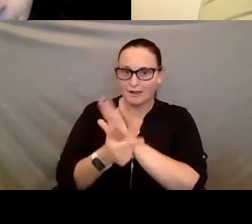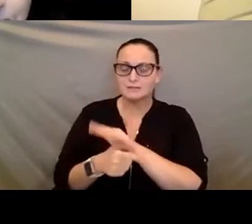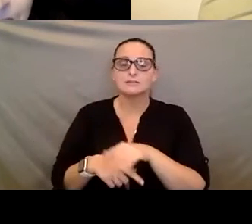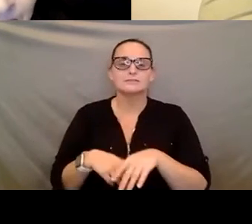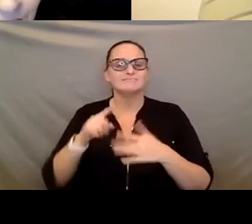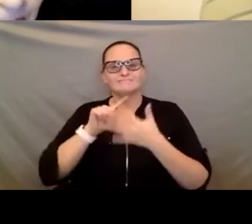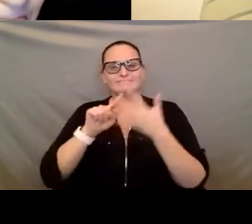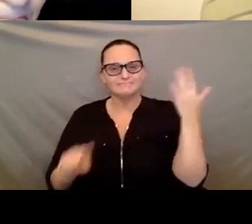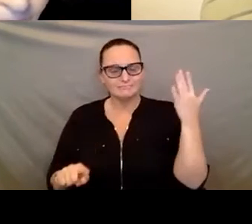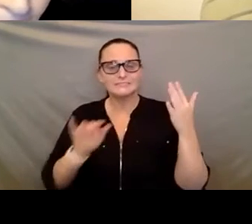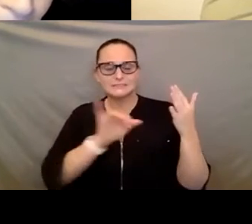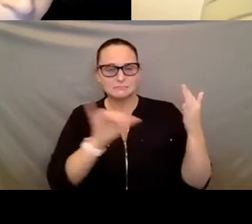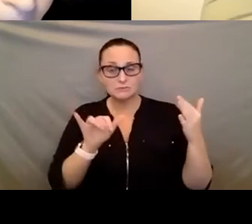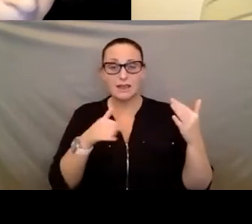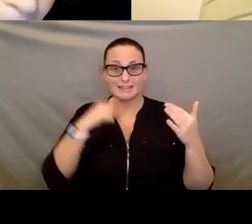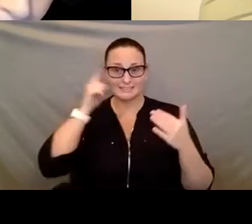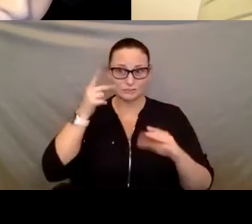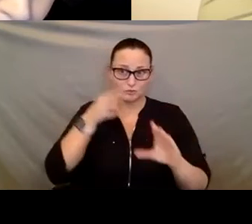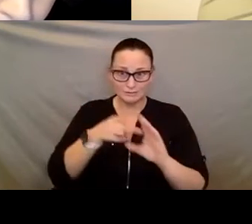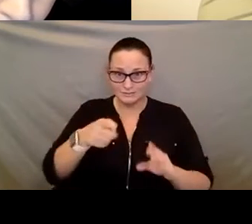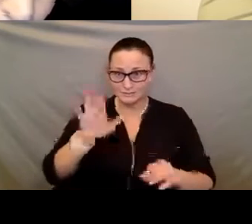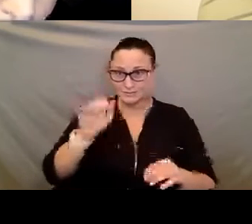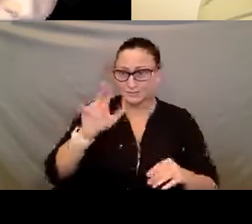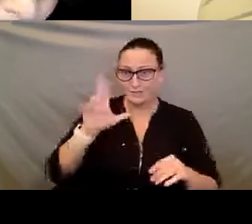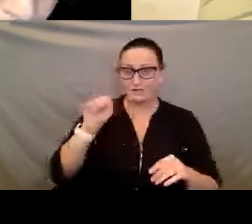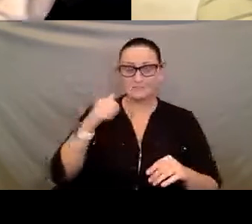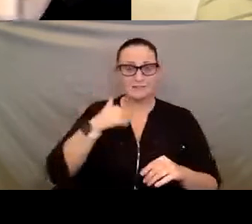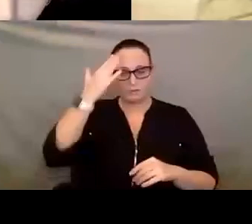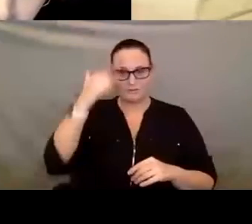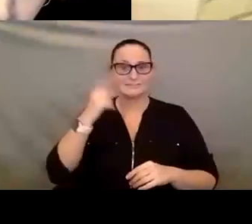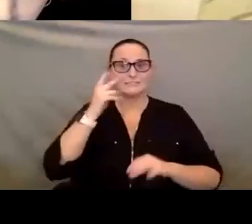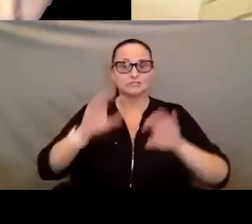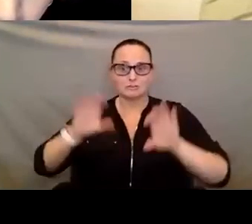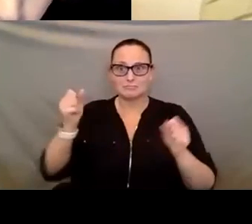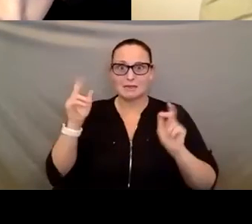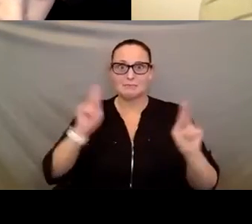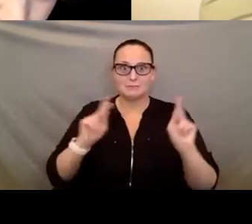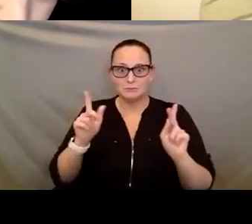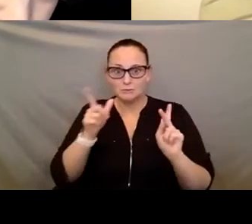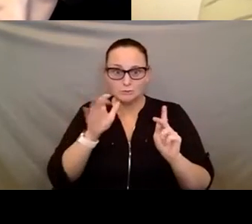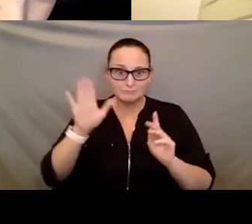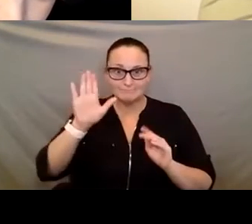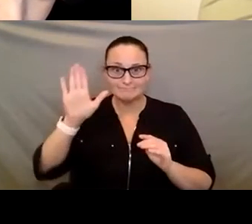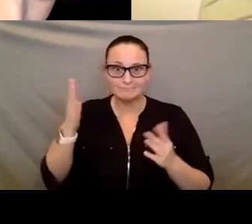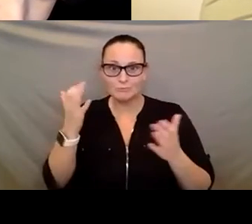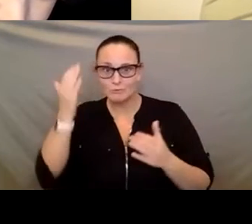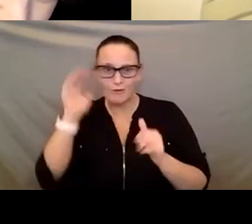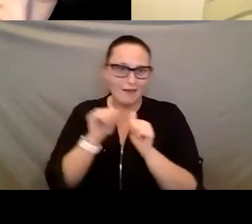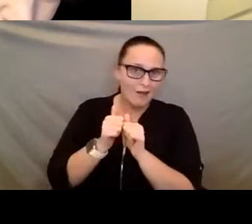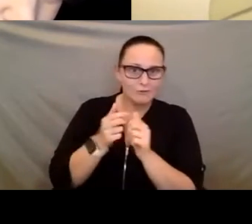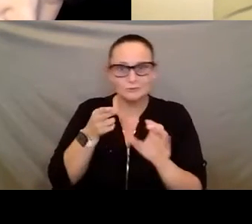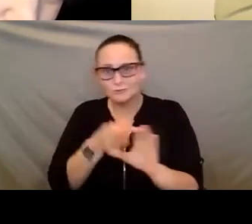Things like that. I also think joining this caucus. I know I've seen in the chat there's a lot of people who wanted to know how to